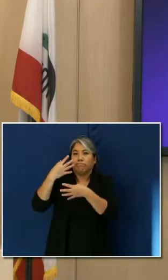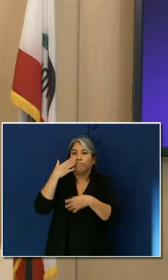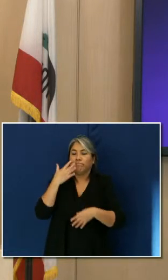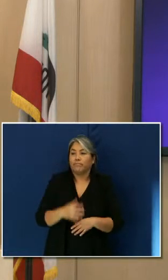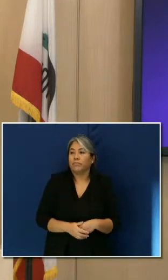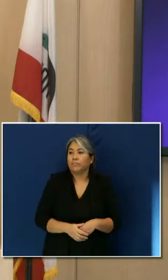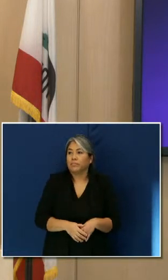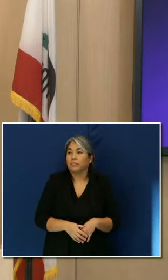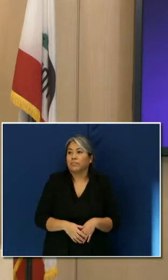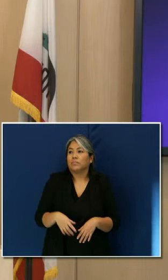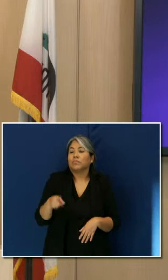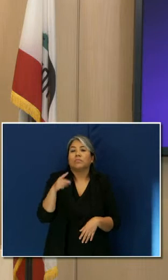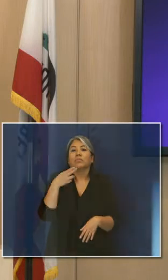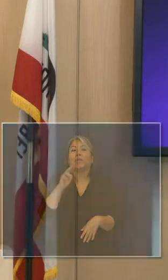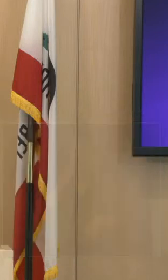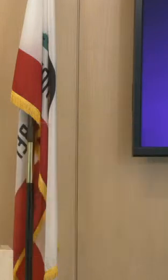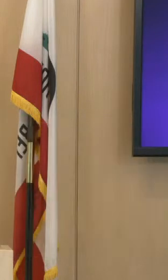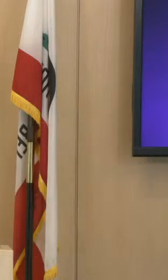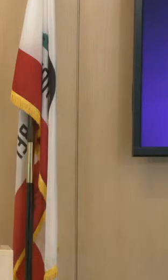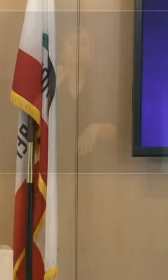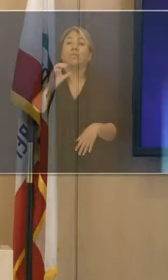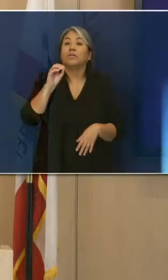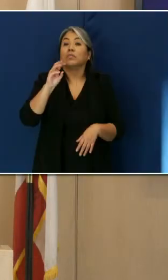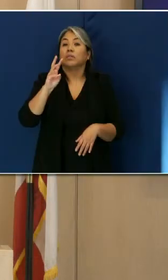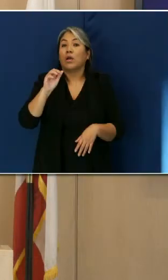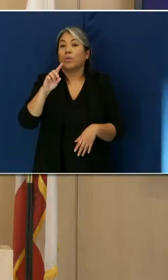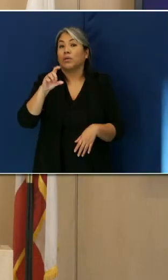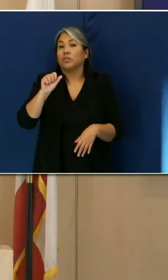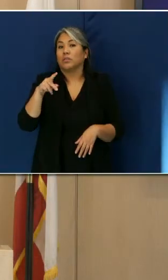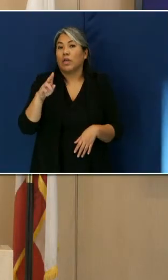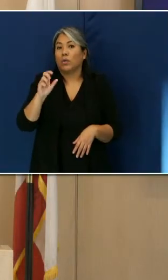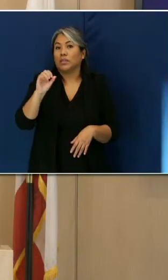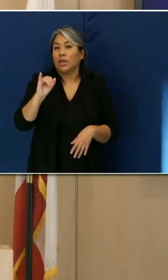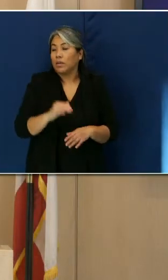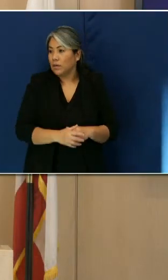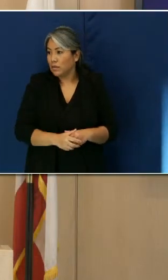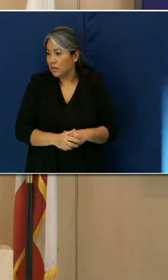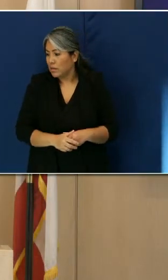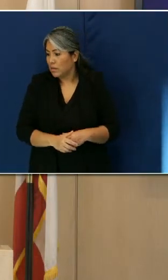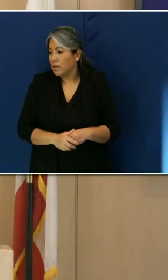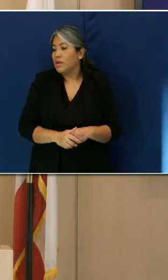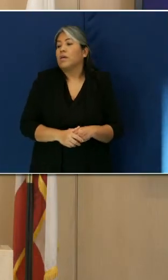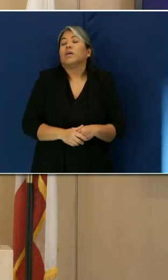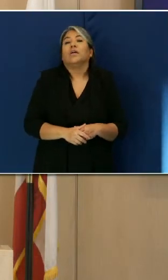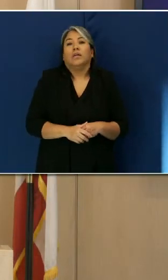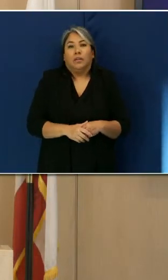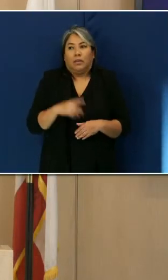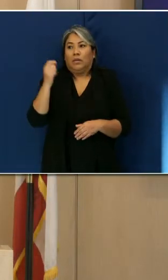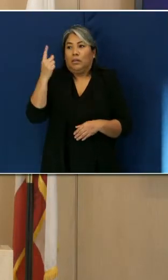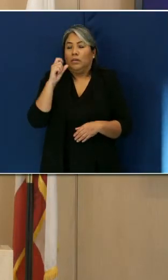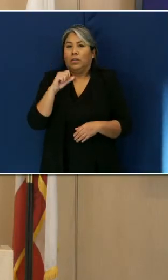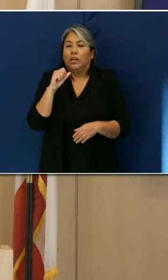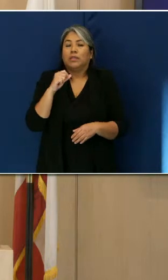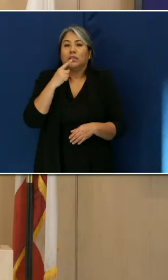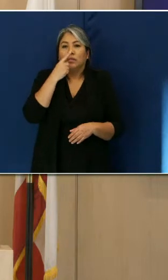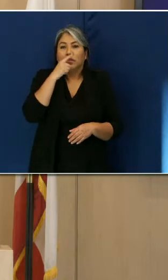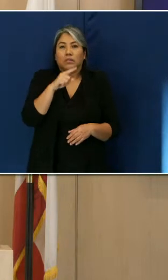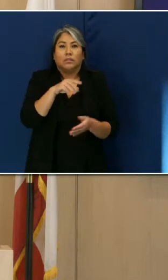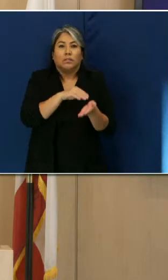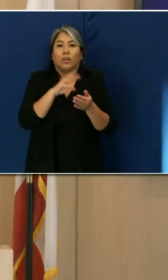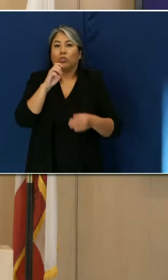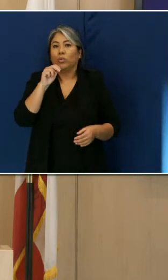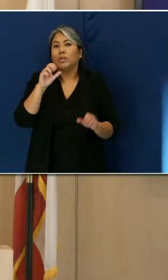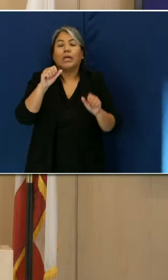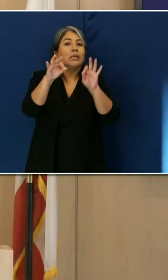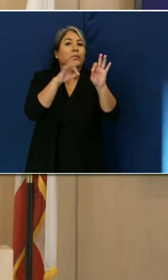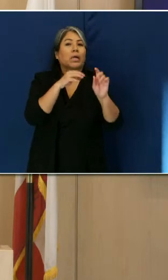Under Sowers, KUSI. Hi there. Yeah, I was hoping if Dr. Wooten could explain more